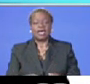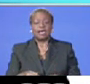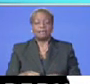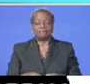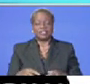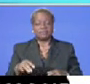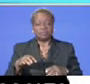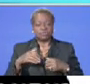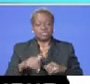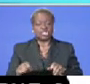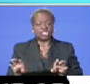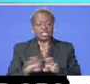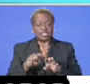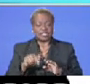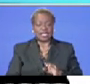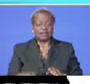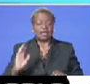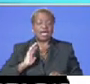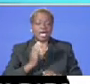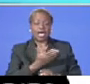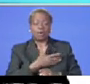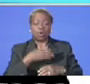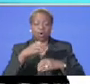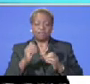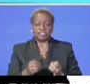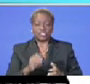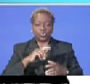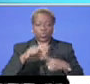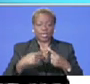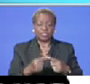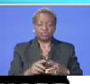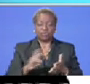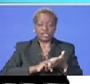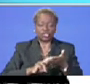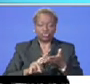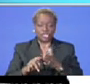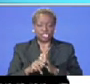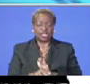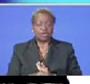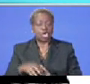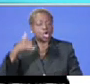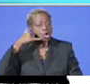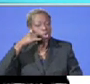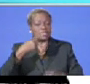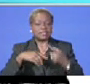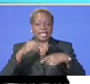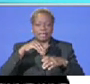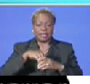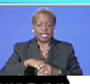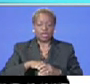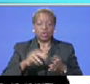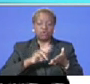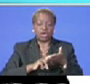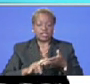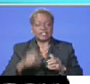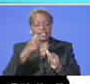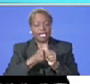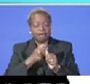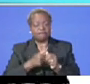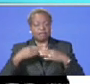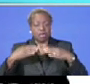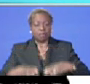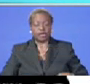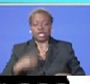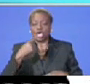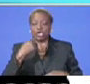office went through an exercise of a registration. So as calls came in, we registered everybody who